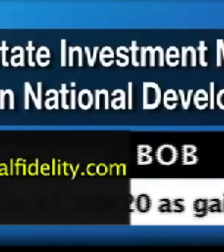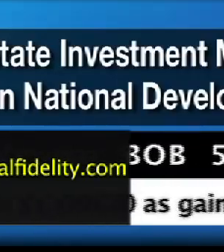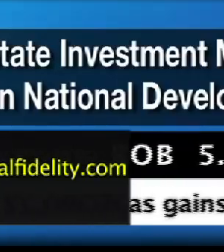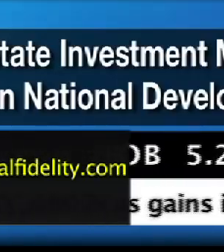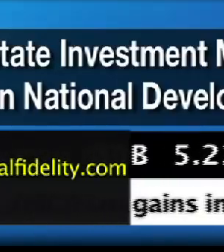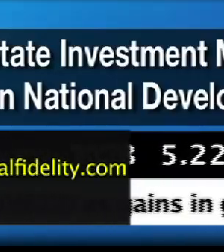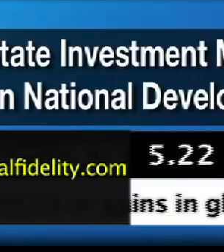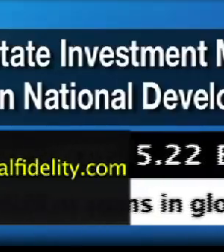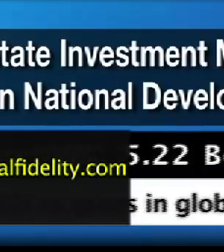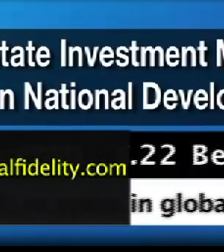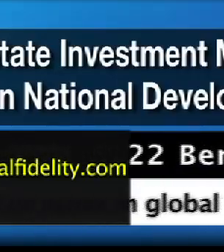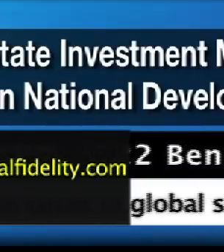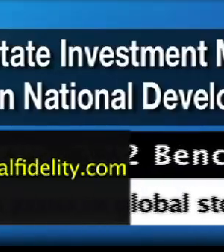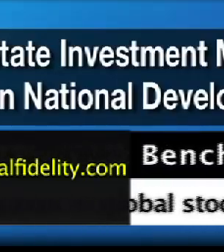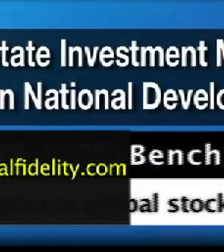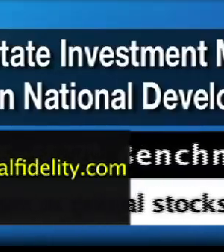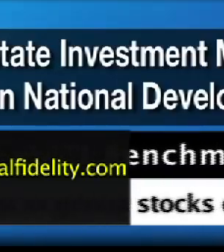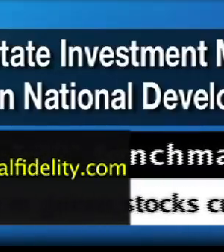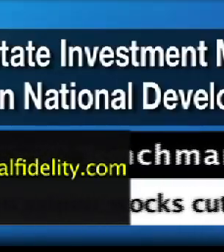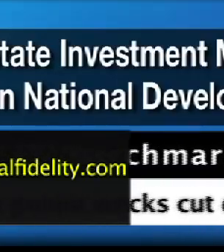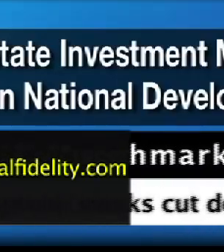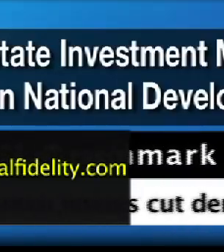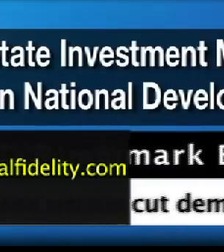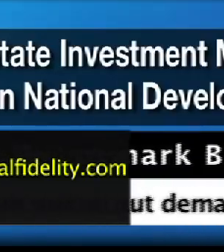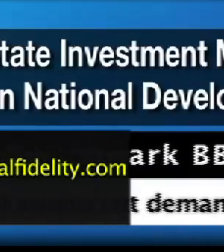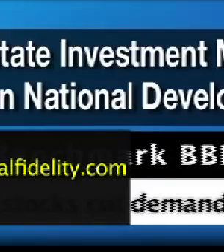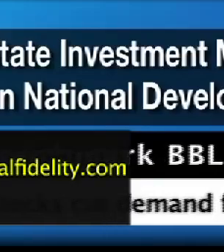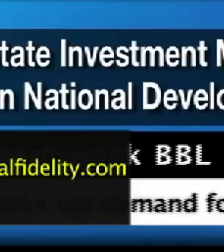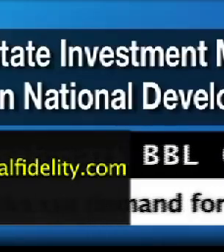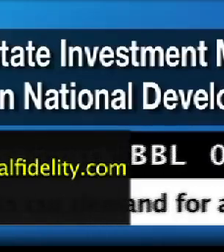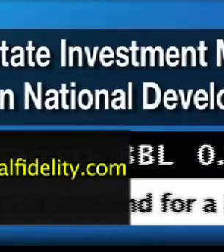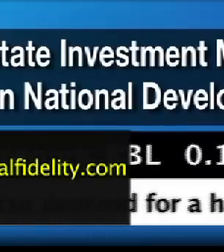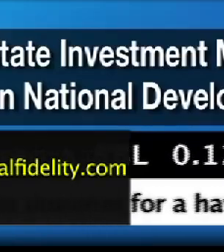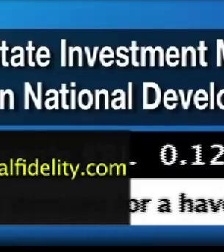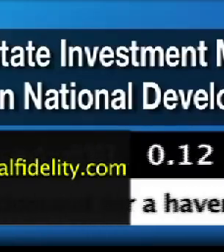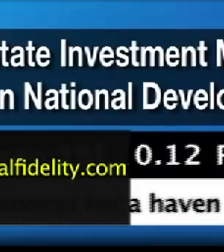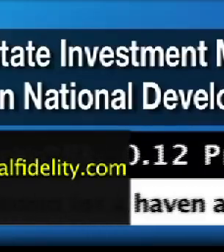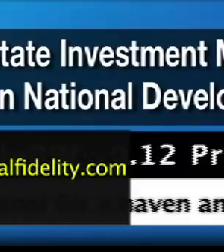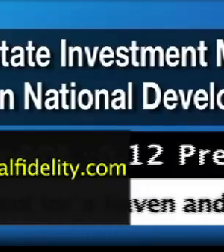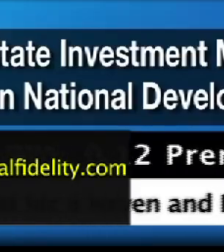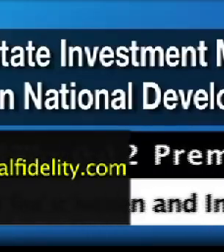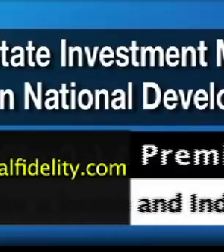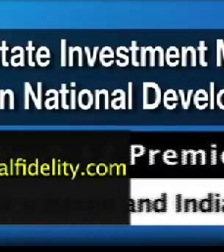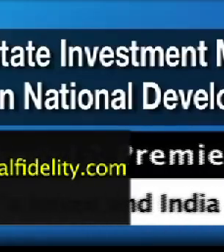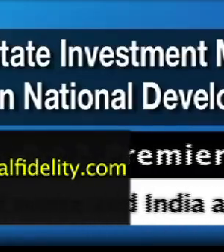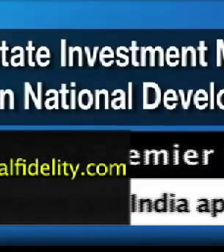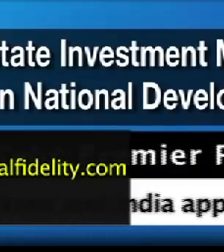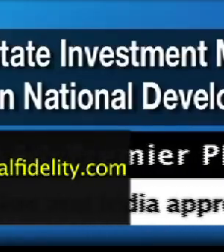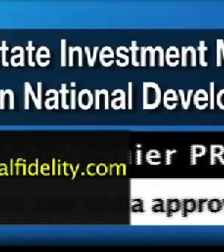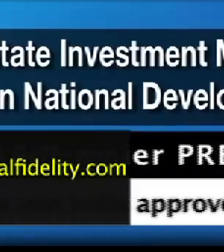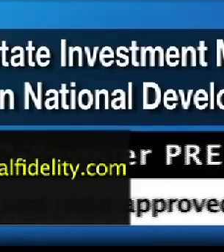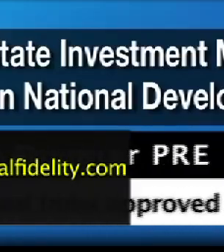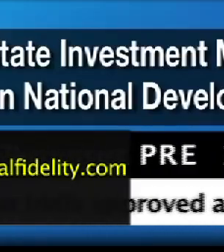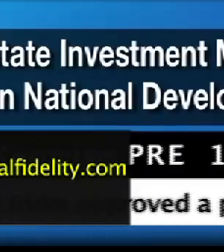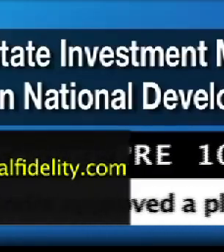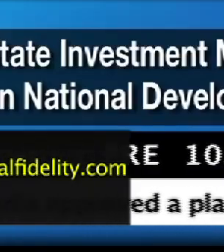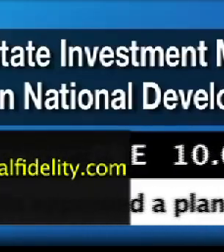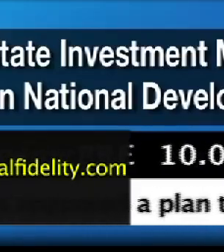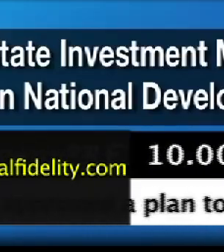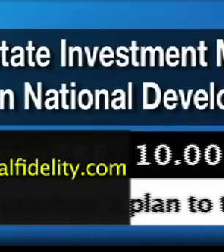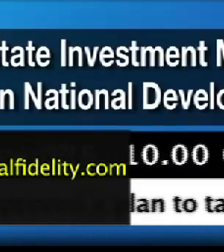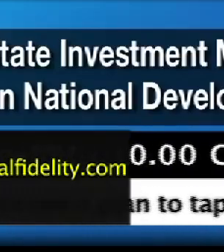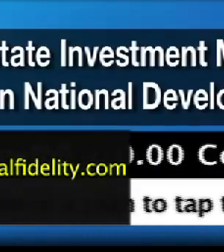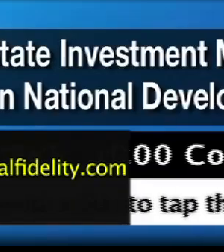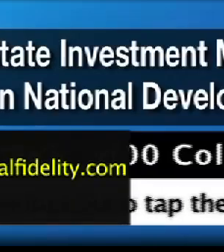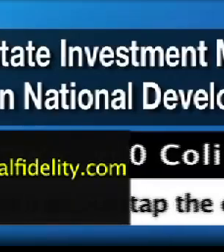2040 this past weekend at the British Colonial Hilton Hotel. He updated the media on the progress of the National Development Plan by noting